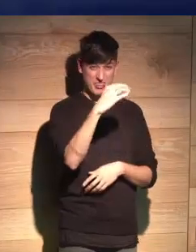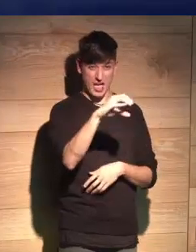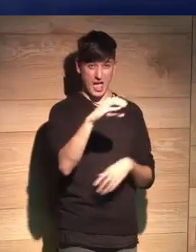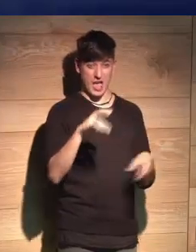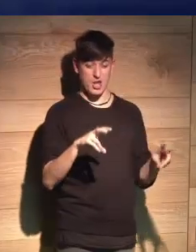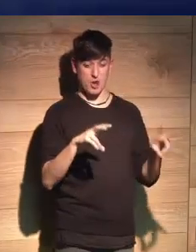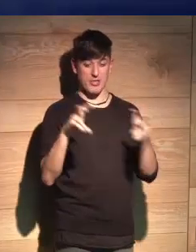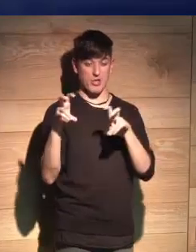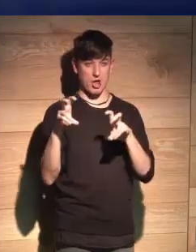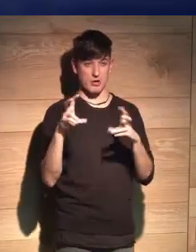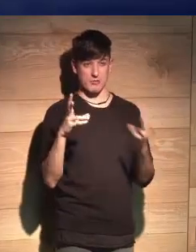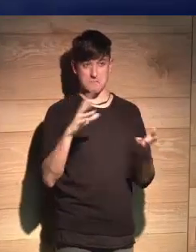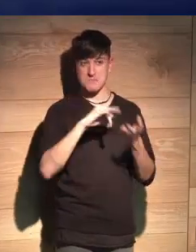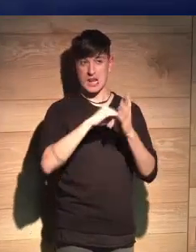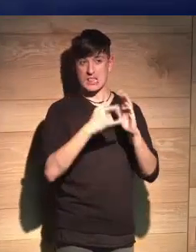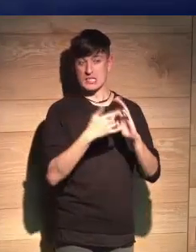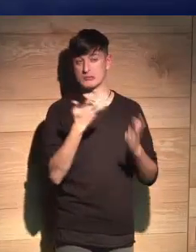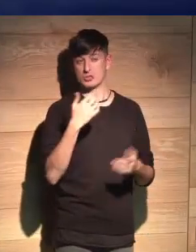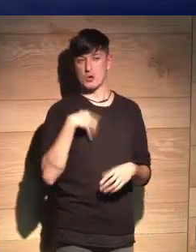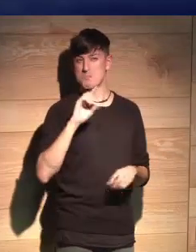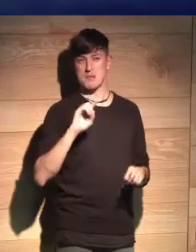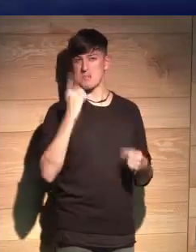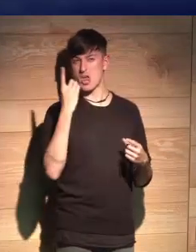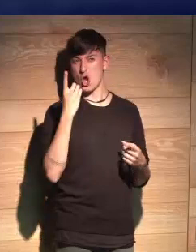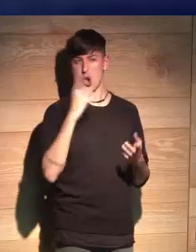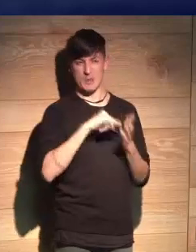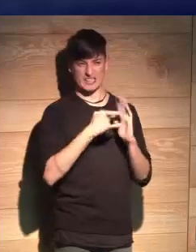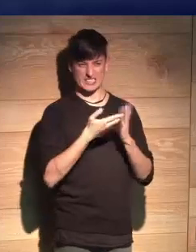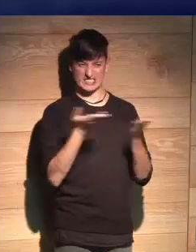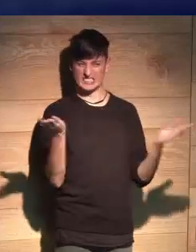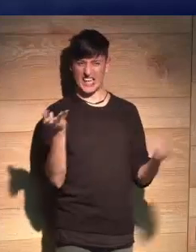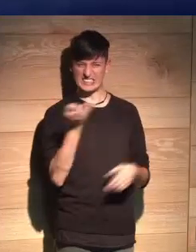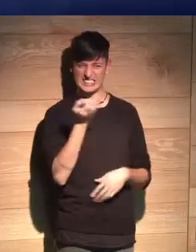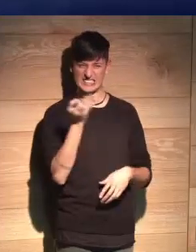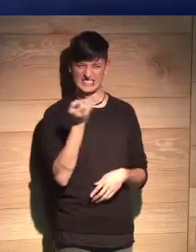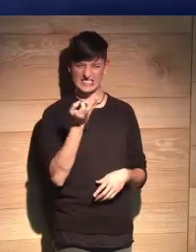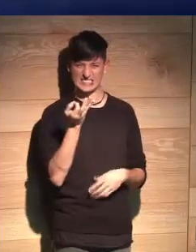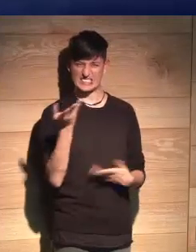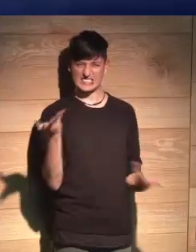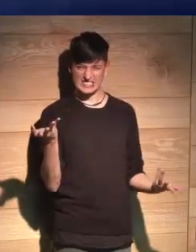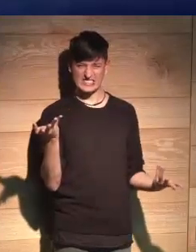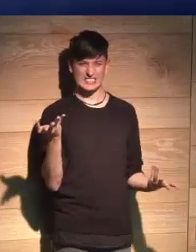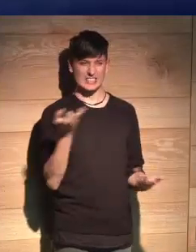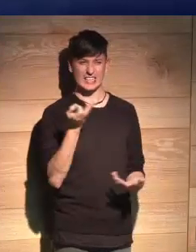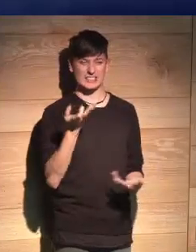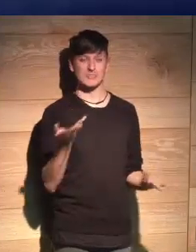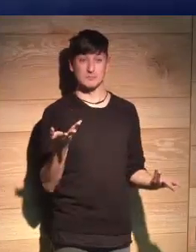and innovation. So the first thing I thought about doing is, what is a paradigm?